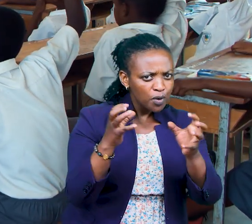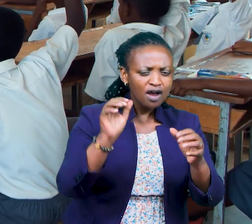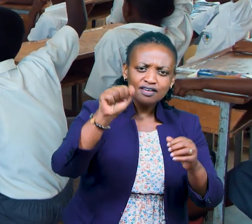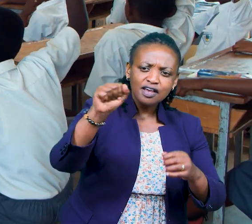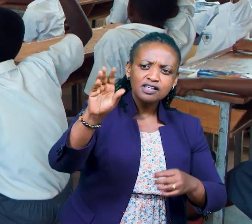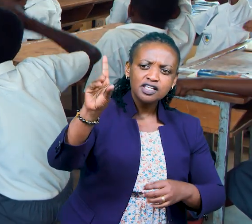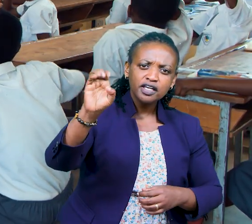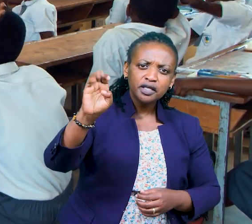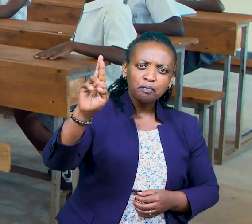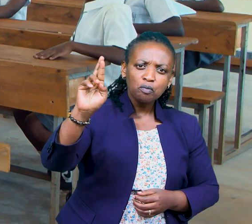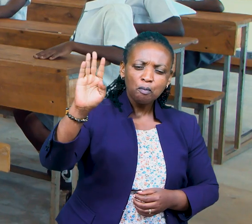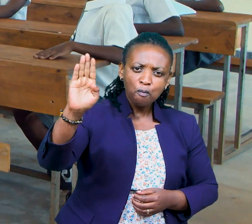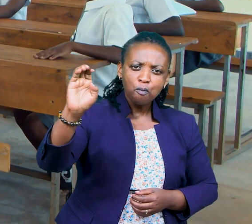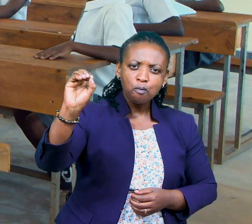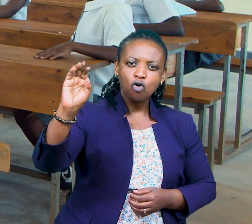backbone. Here's the ball.